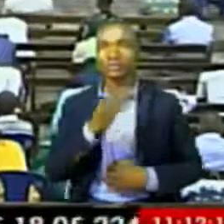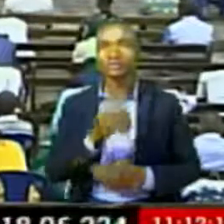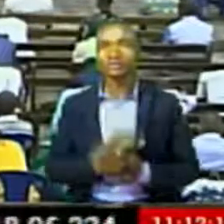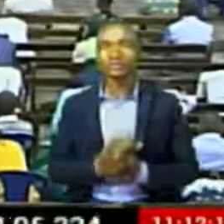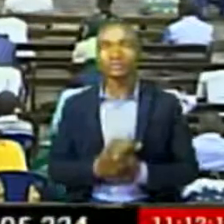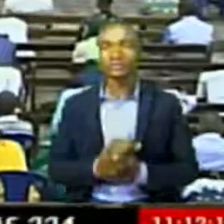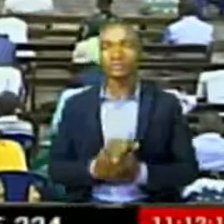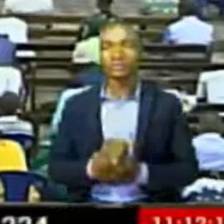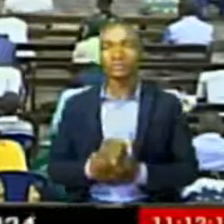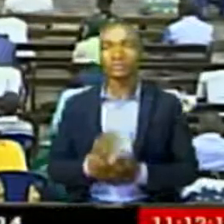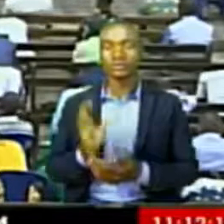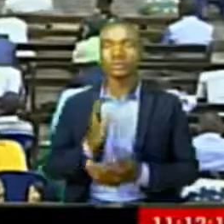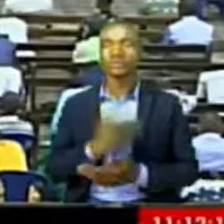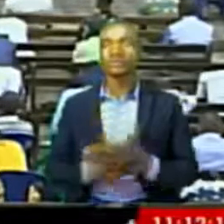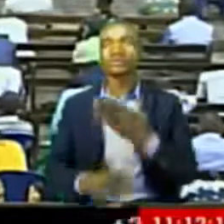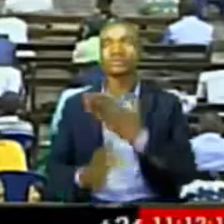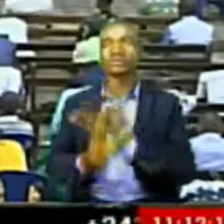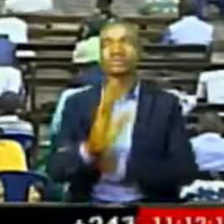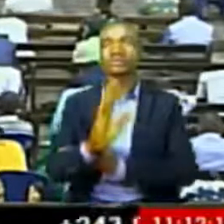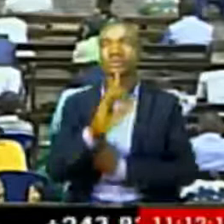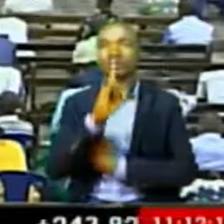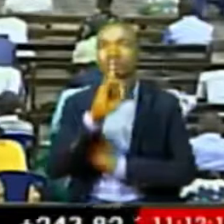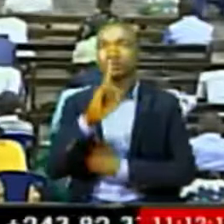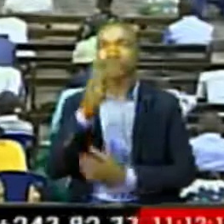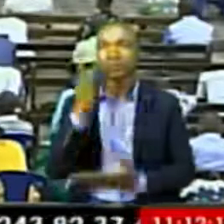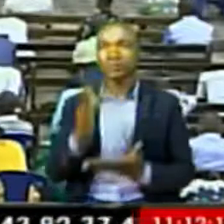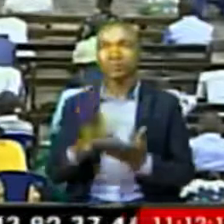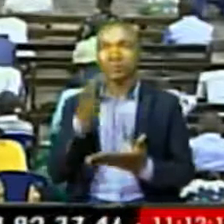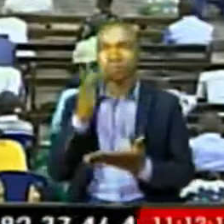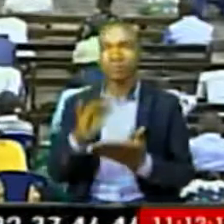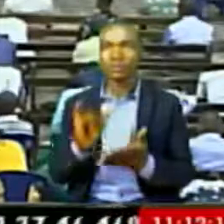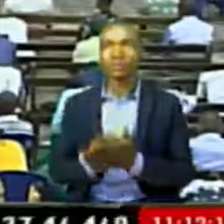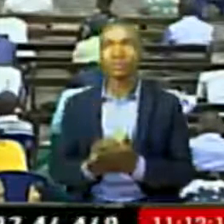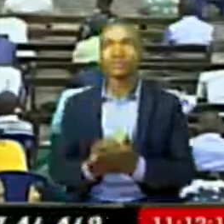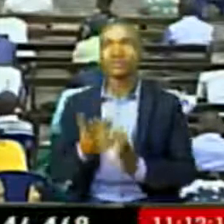As we have enough of soul,